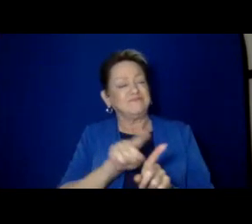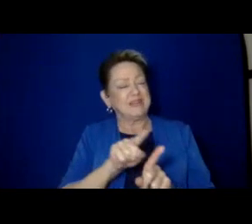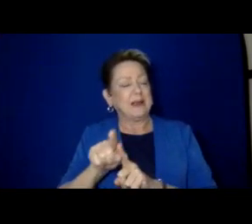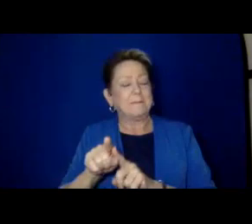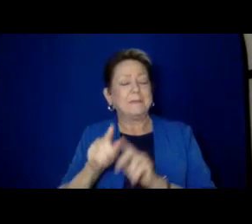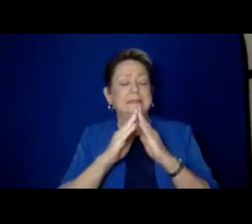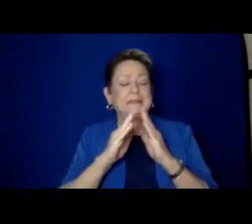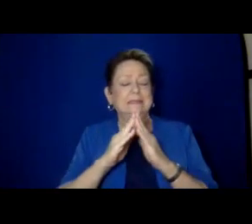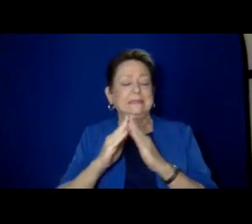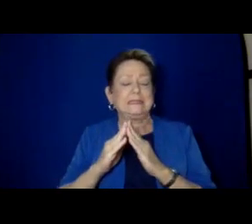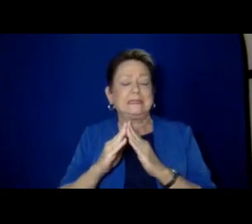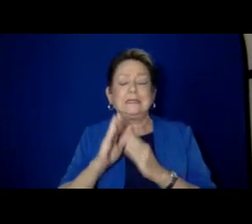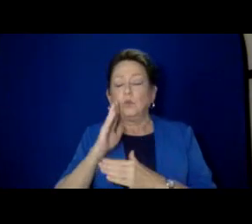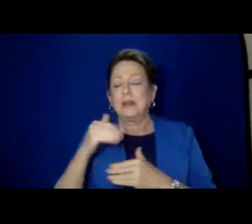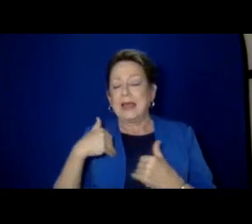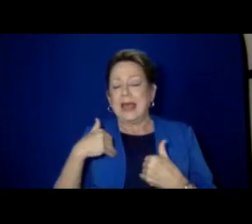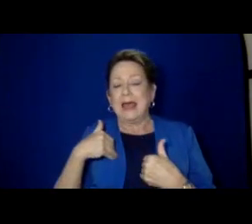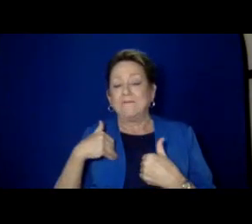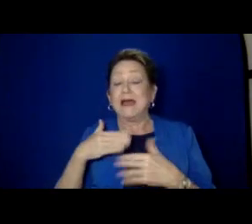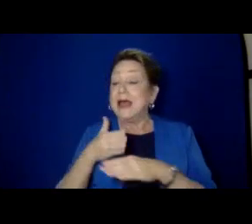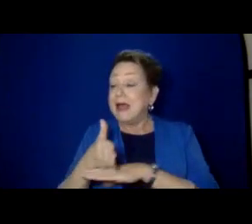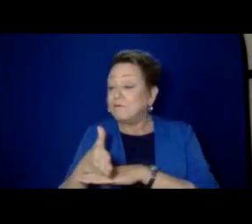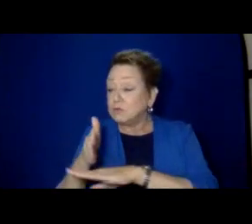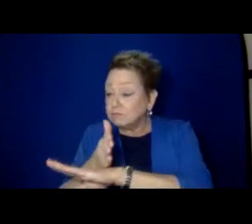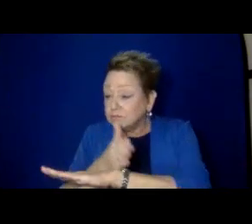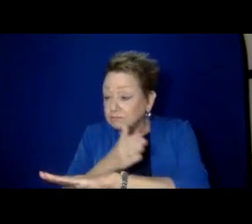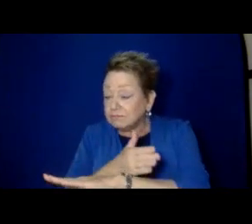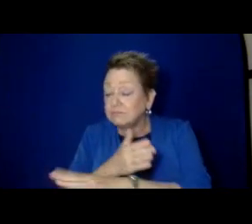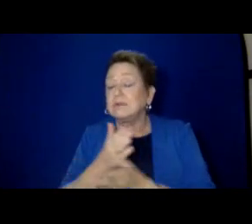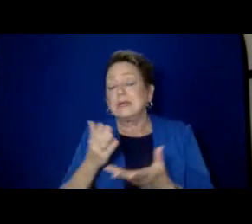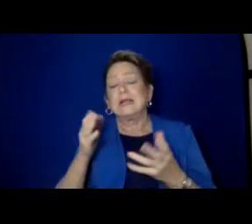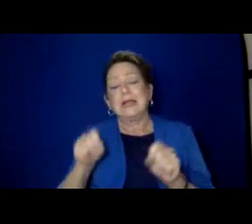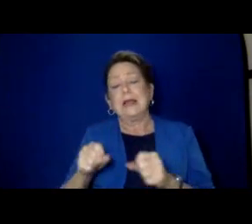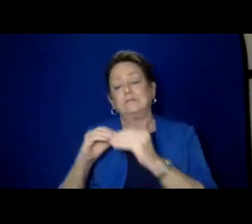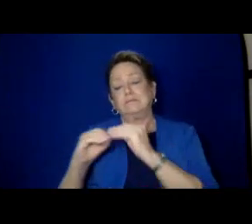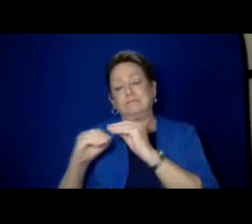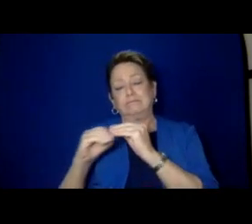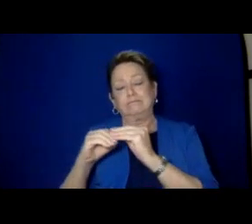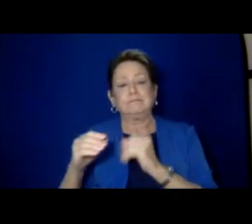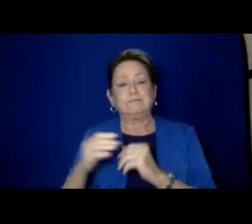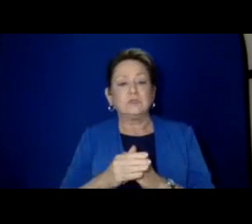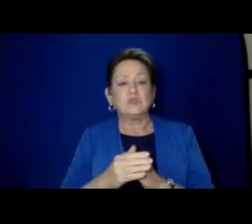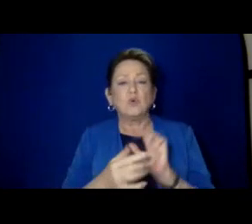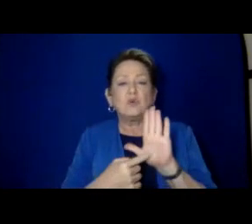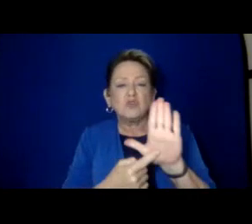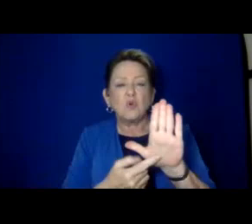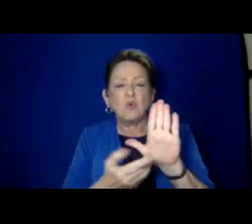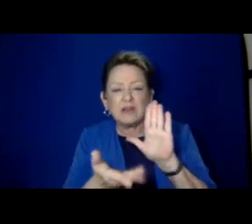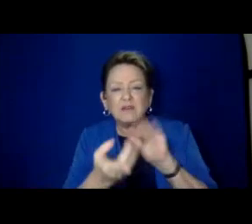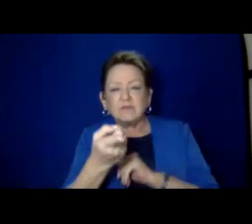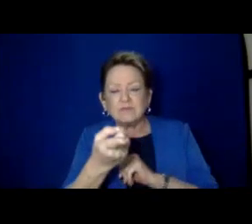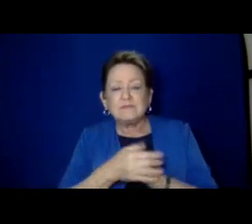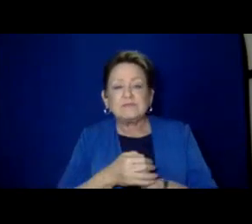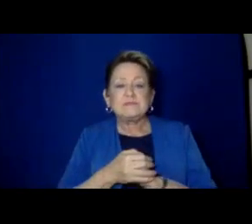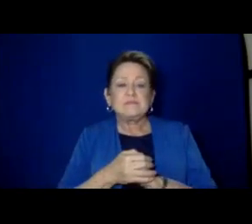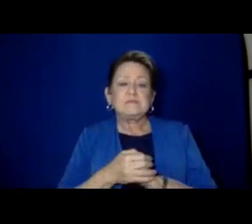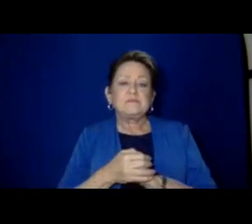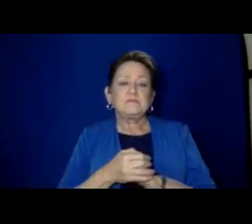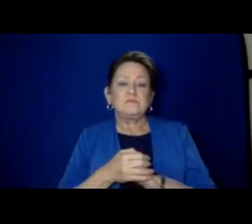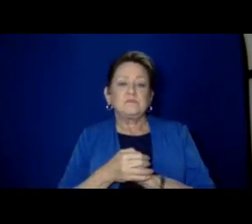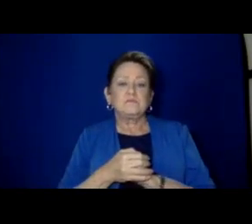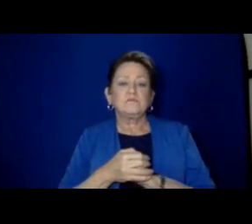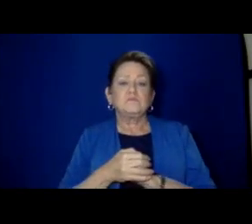agreement, post-construction access to maintain the improvements. And I'll again just show a couple visuals here. This is an aerial